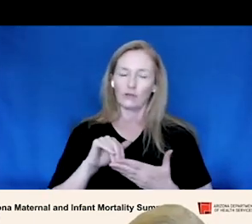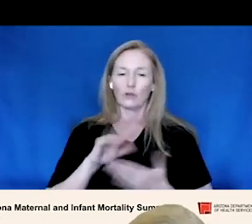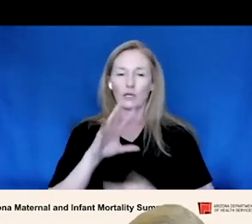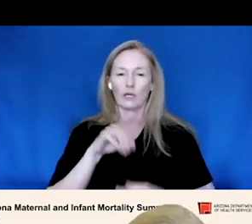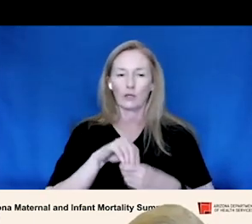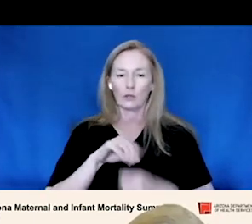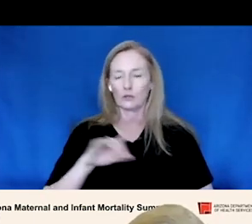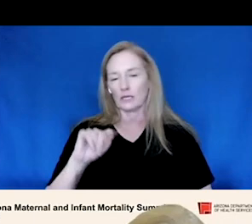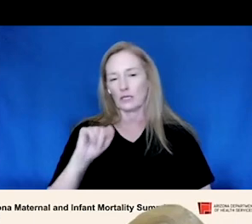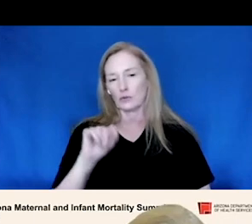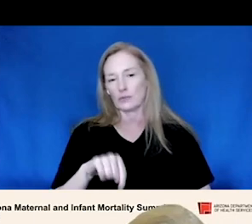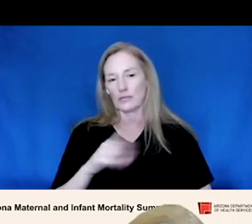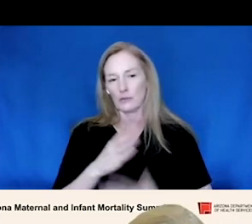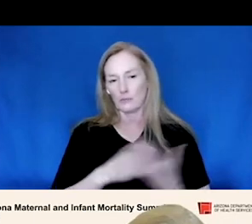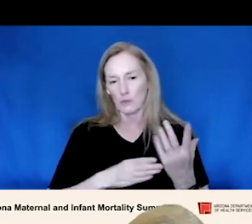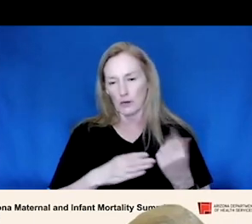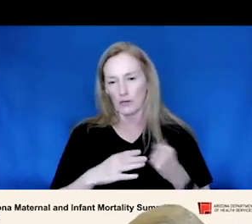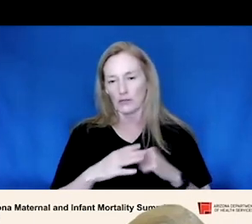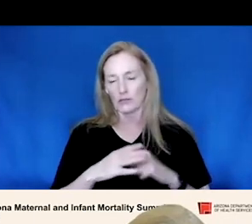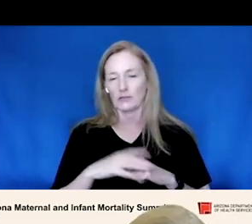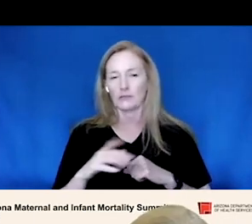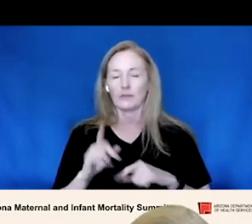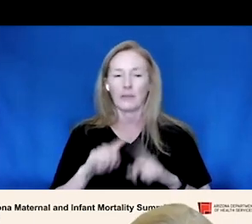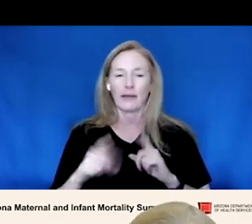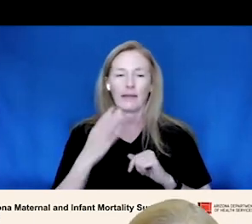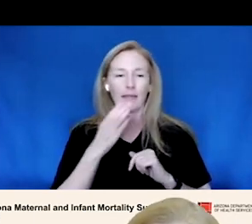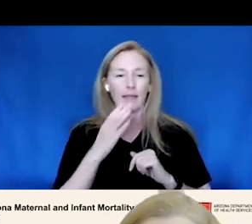you, Clark, for putting that in the chat.